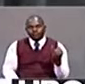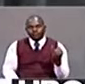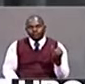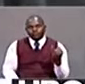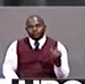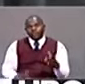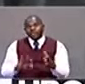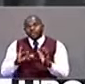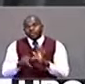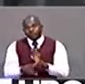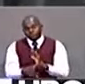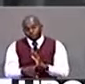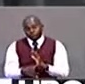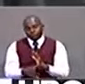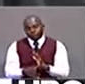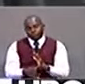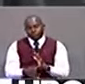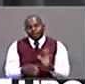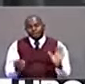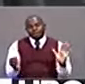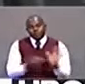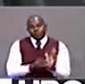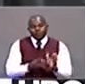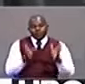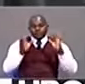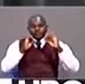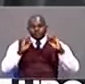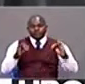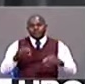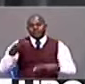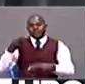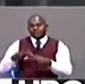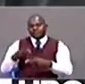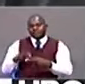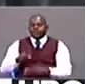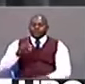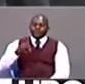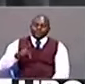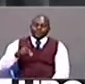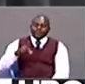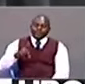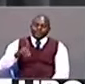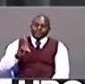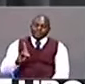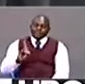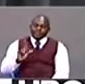there was an issue raised by the President on issue of renaming the PPDA.